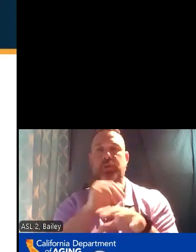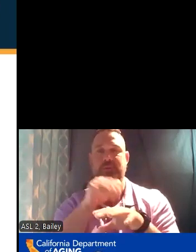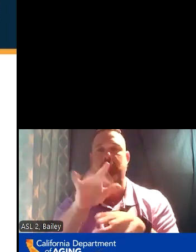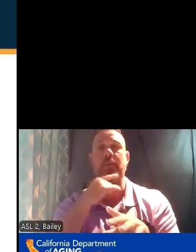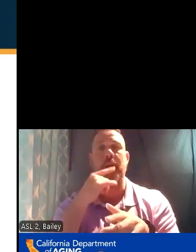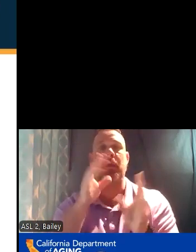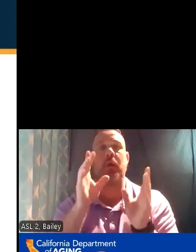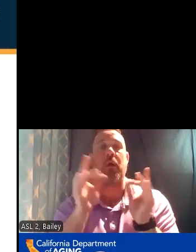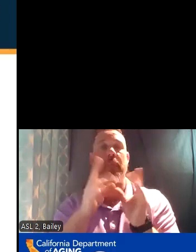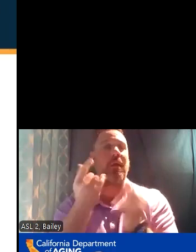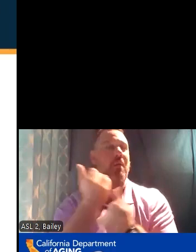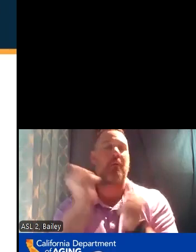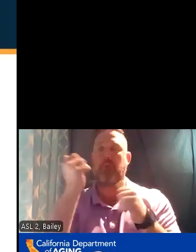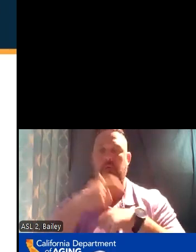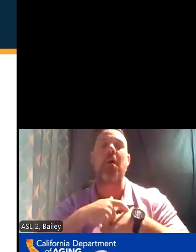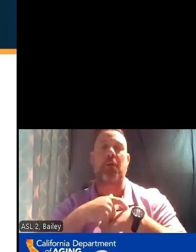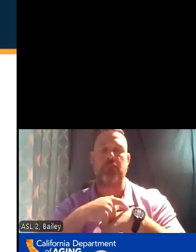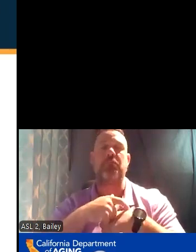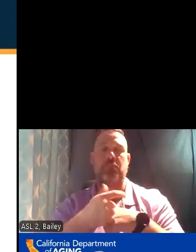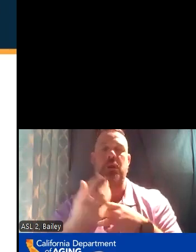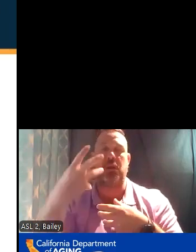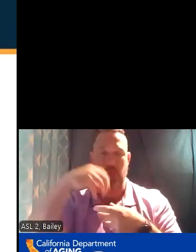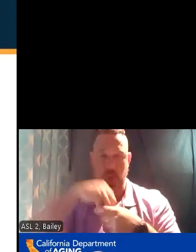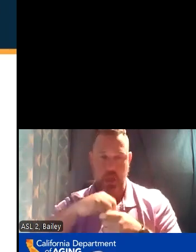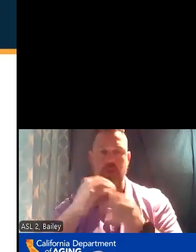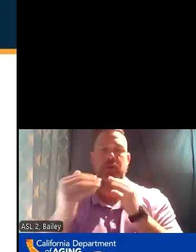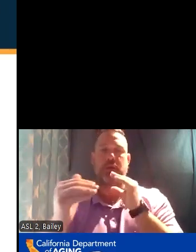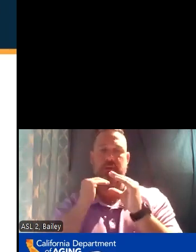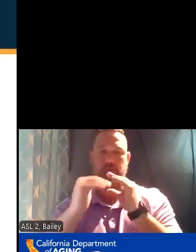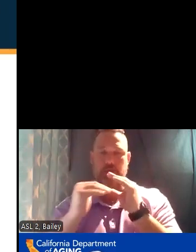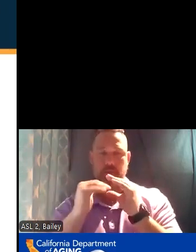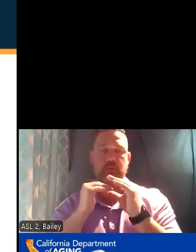at any time to the engaged email box at